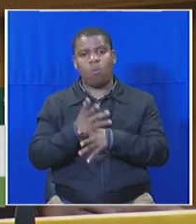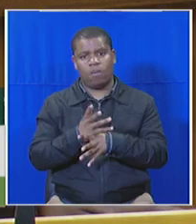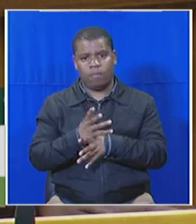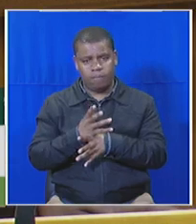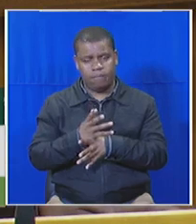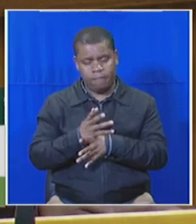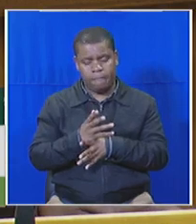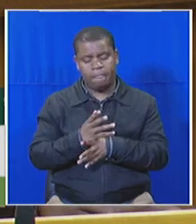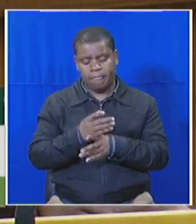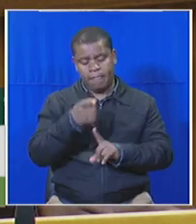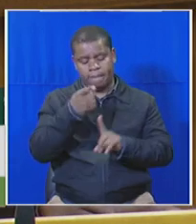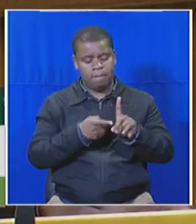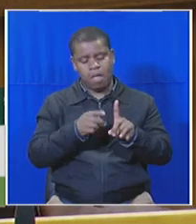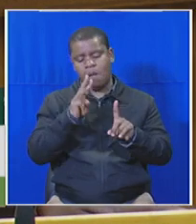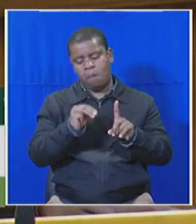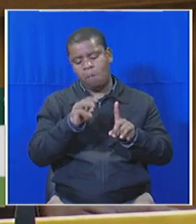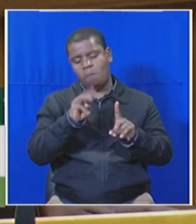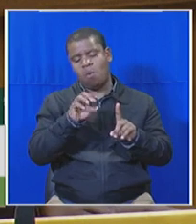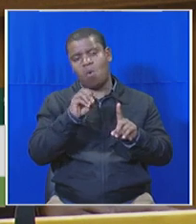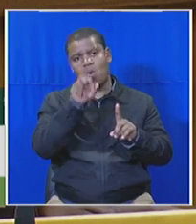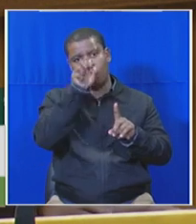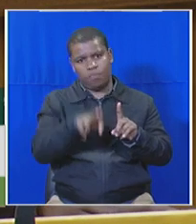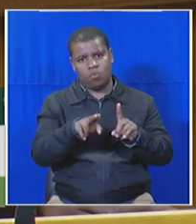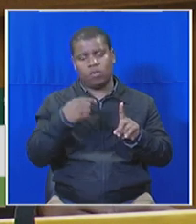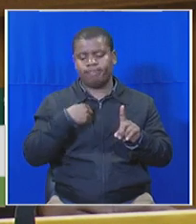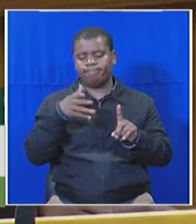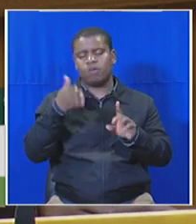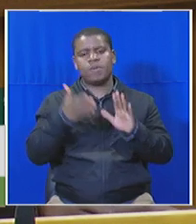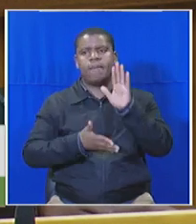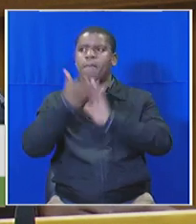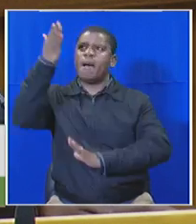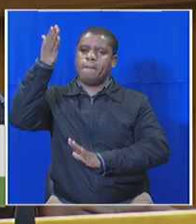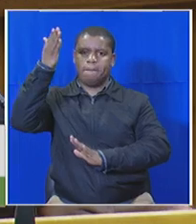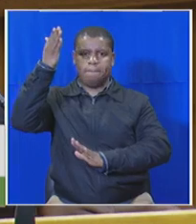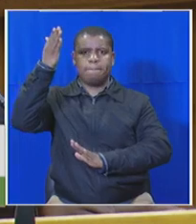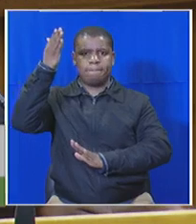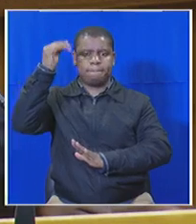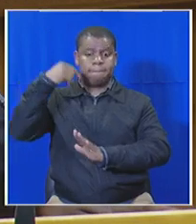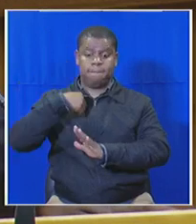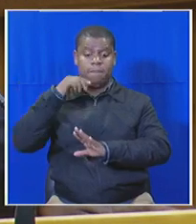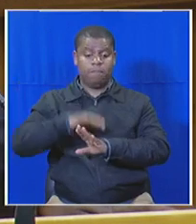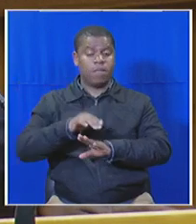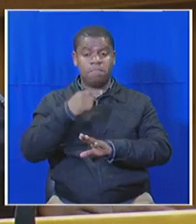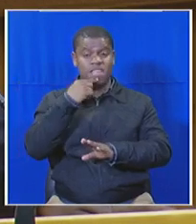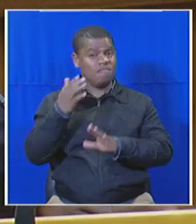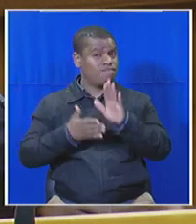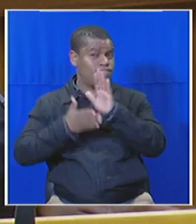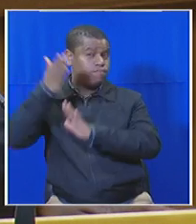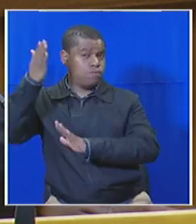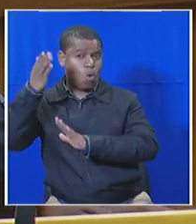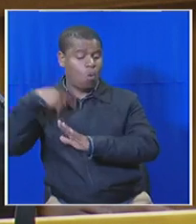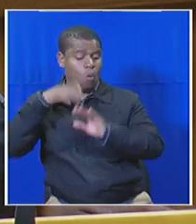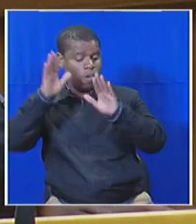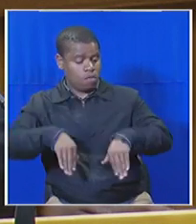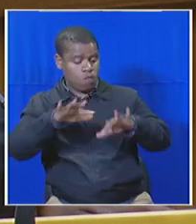Honorable Mubu. As he departed from this earth, he has not truly left, for he is